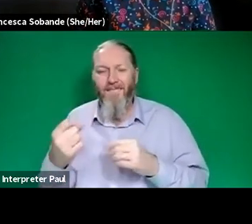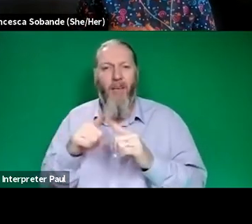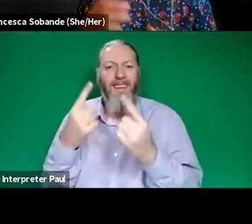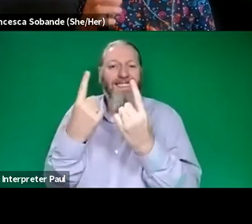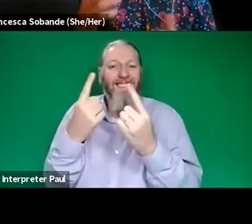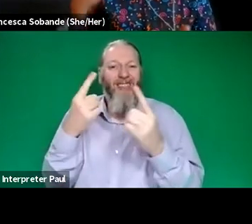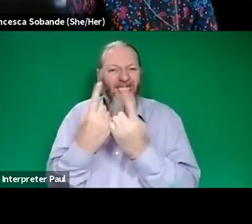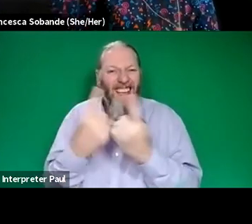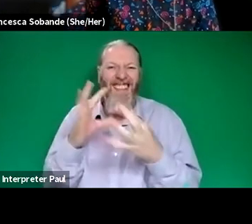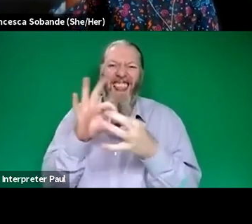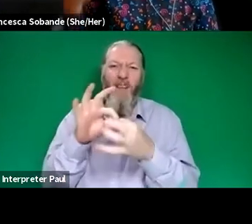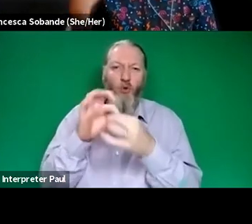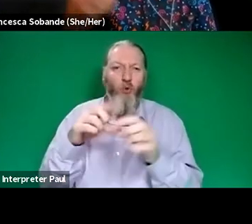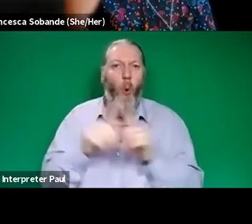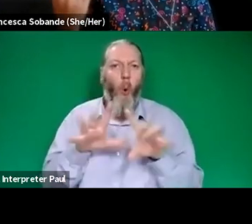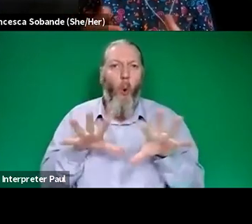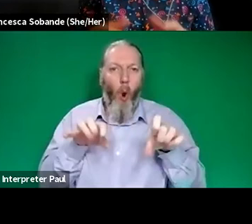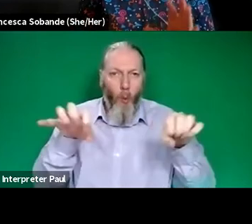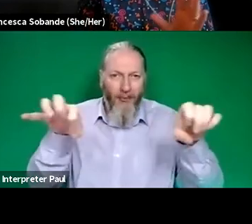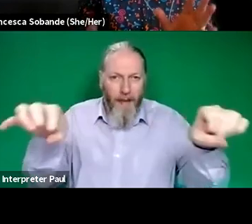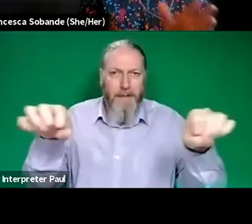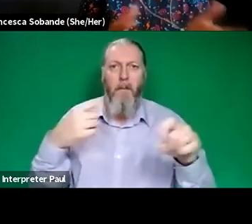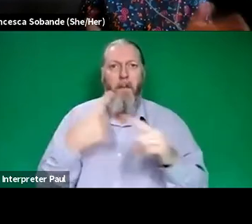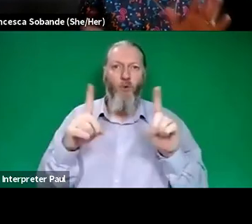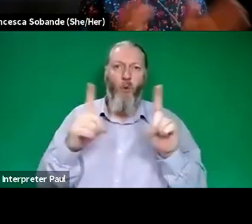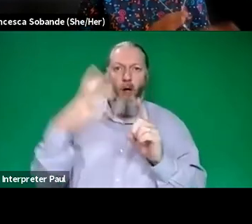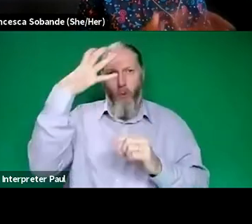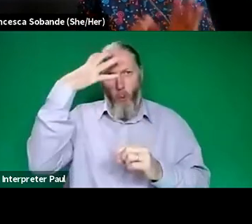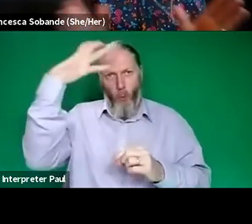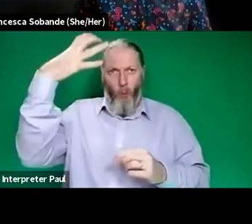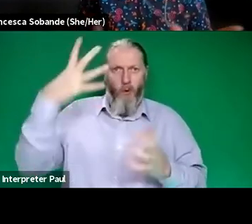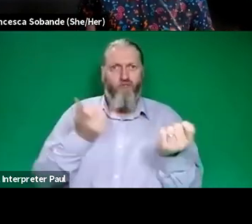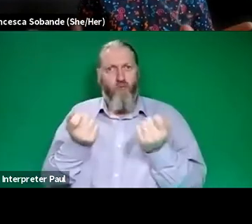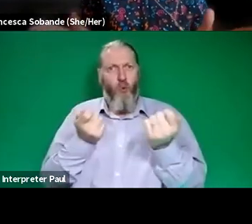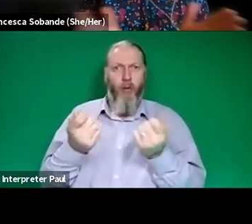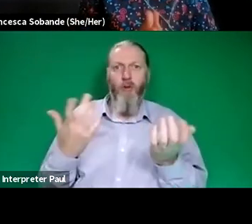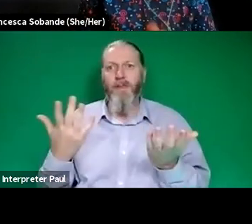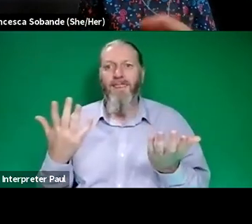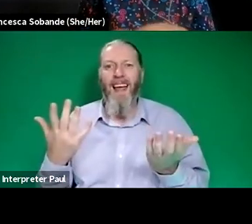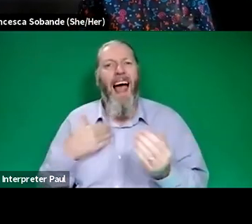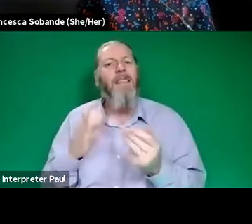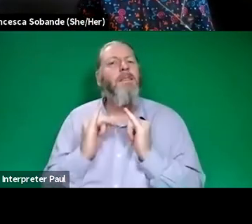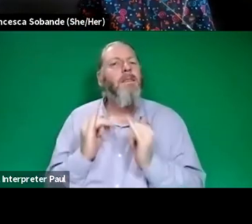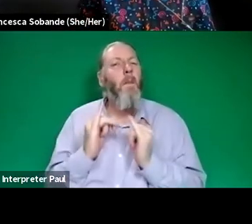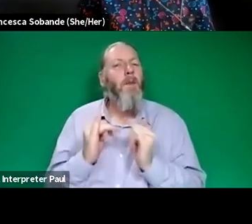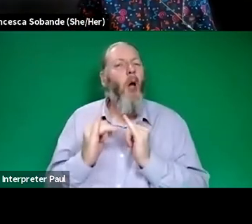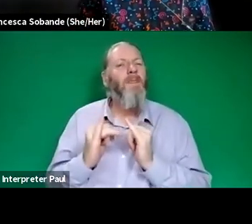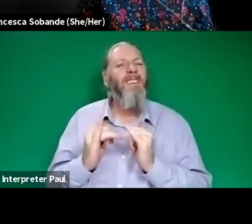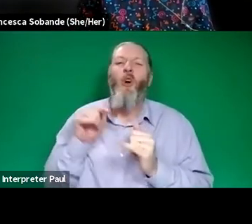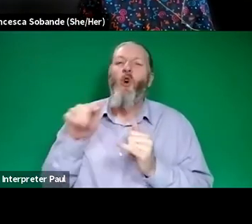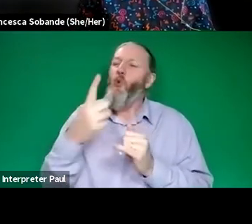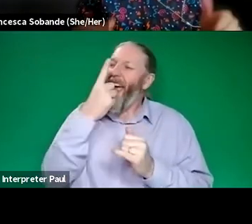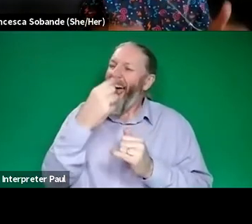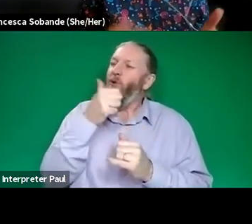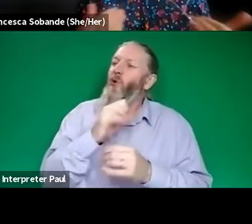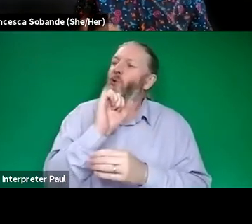how these ideas to do with relational power can perhaps in some cases be weaponized to sort of deny the